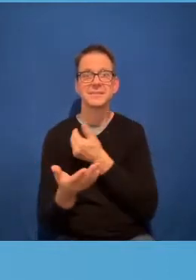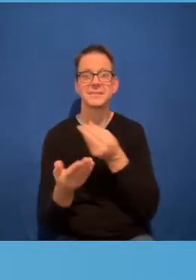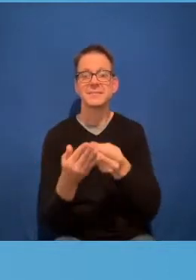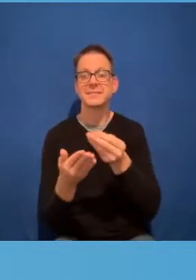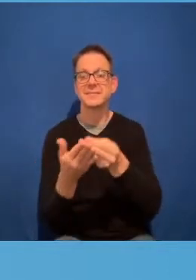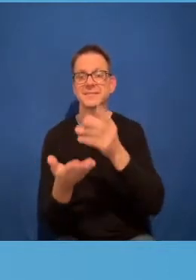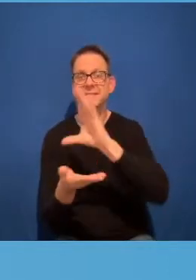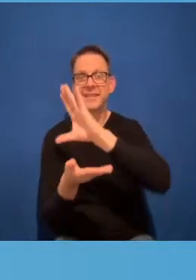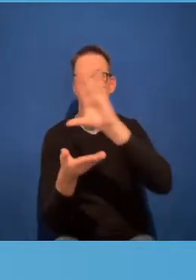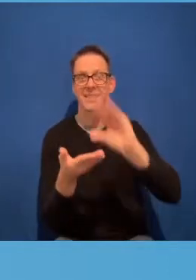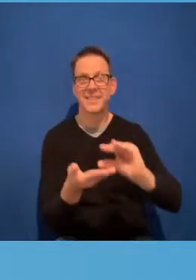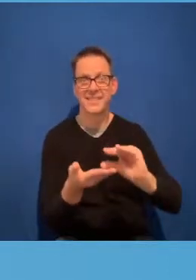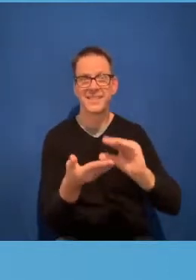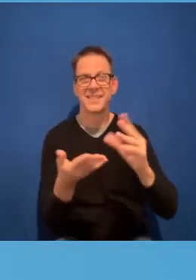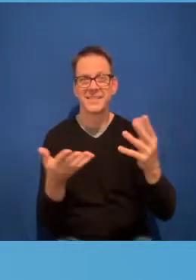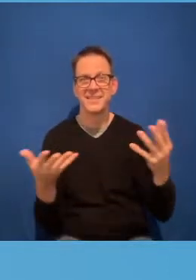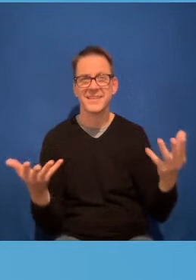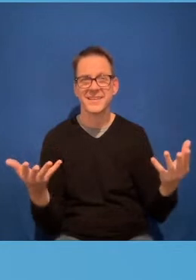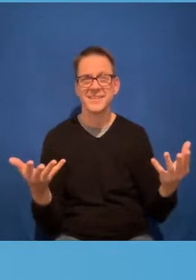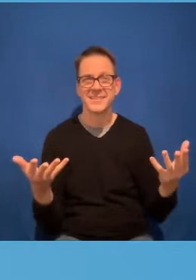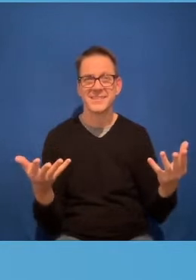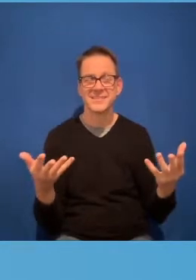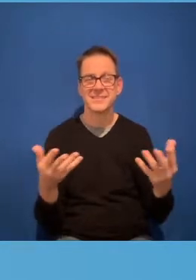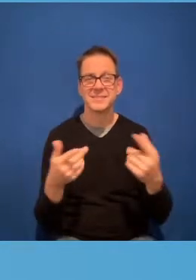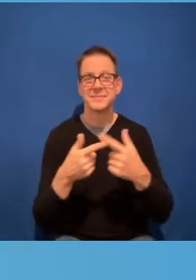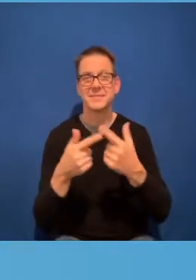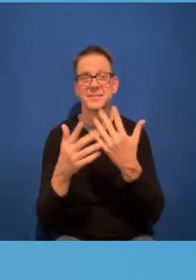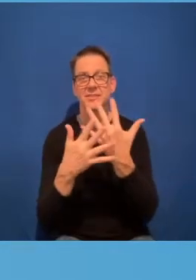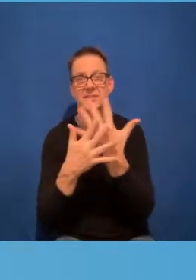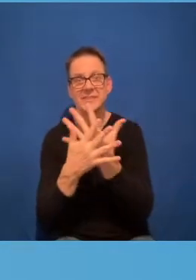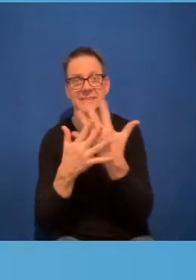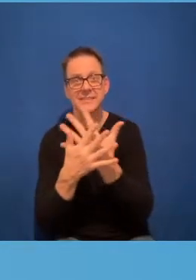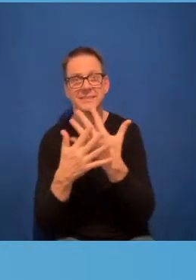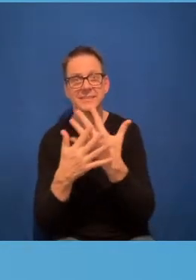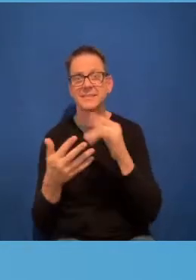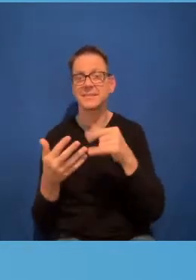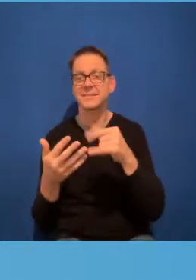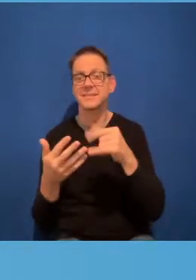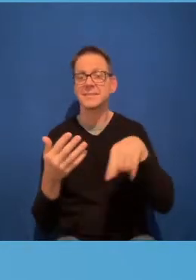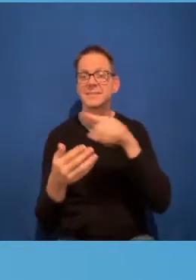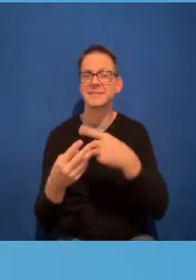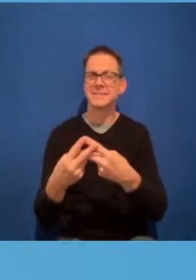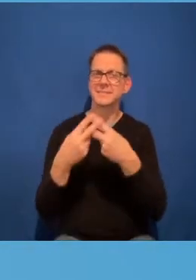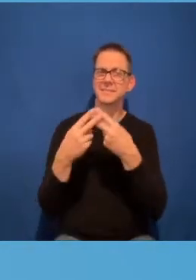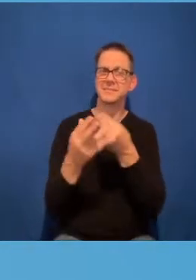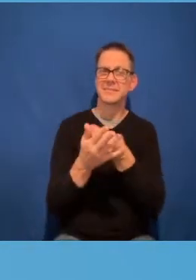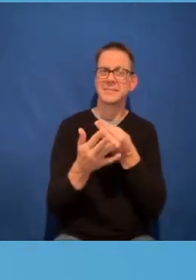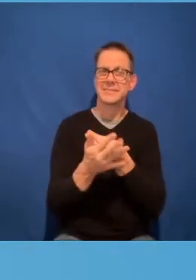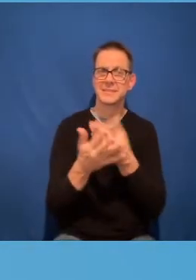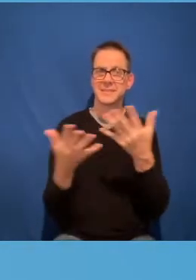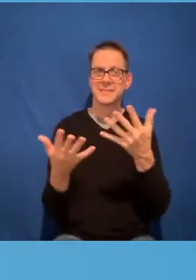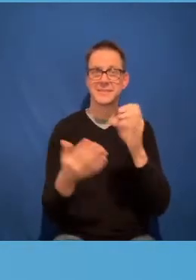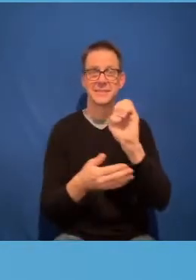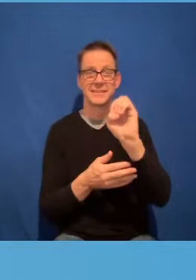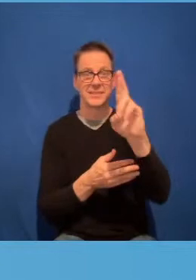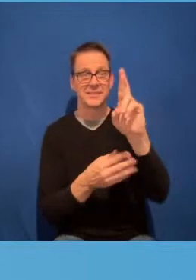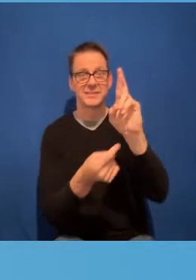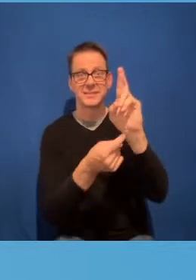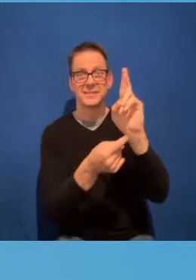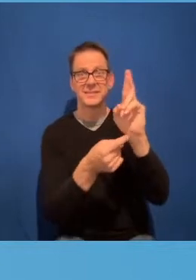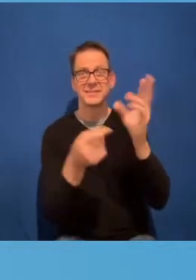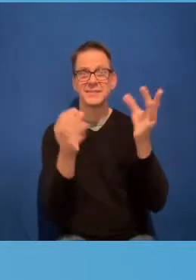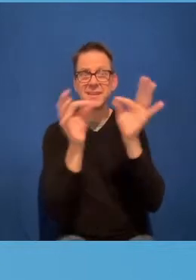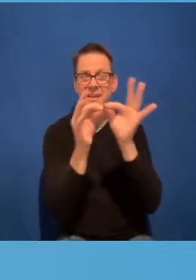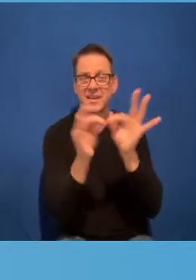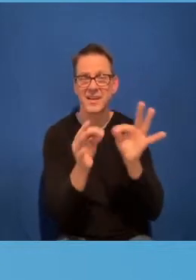to the ensuring that we save money with ER costs, that we have patients that have